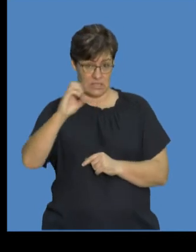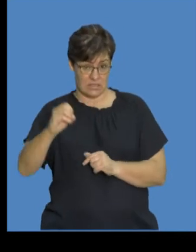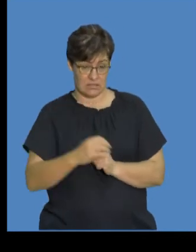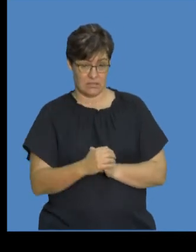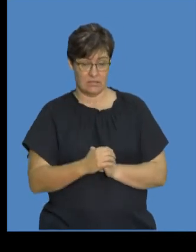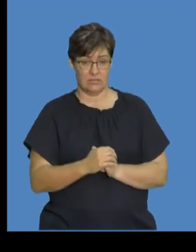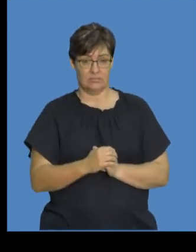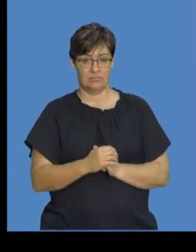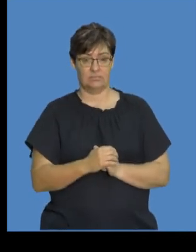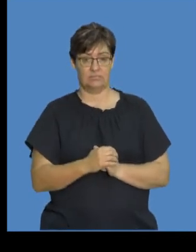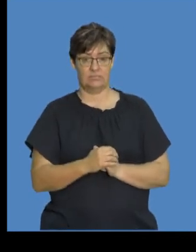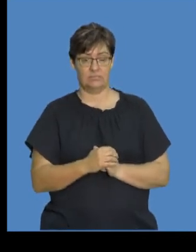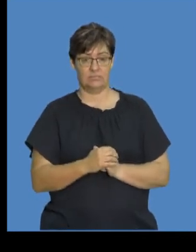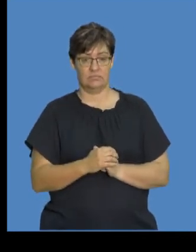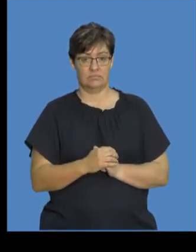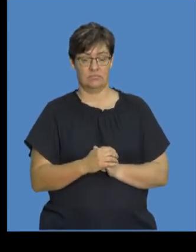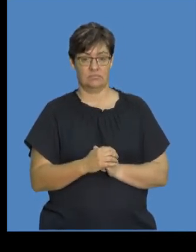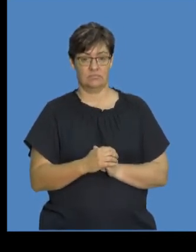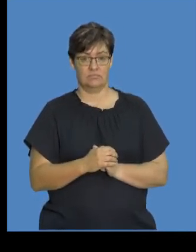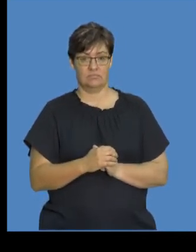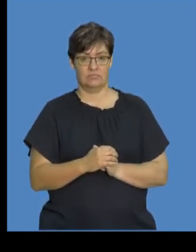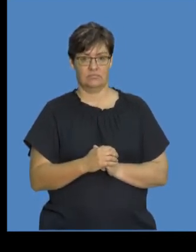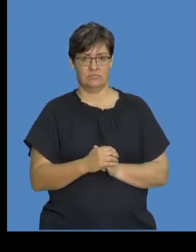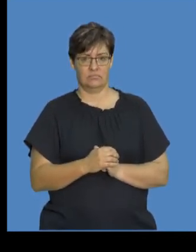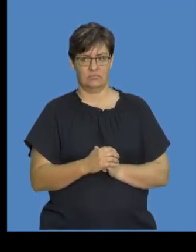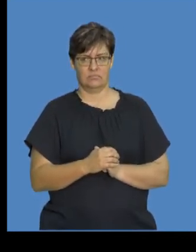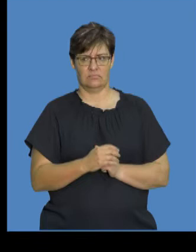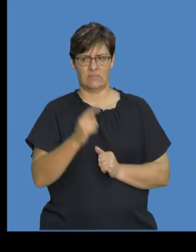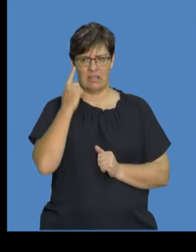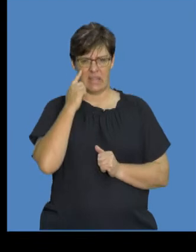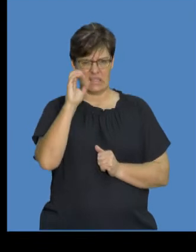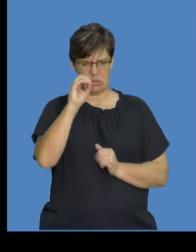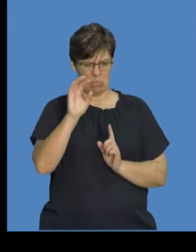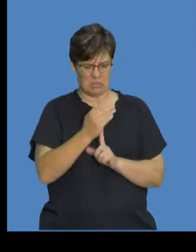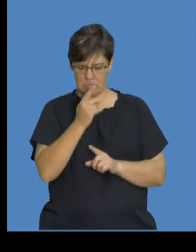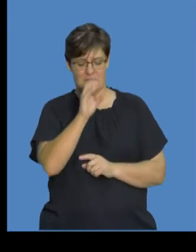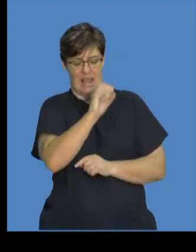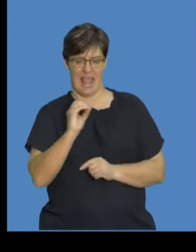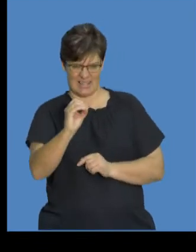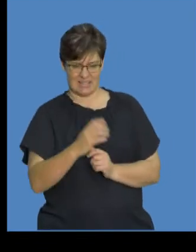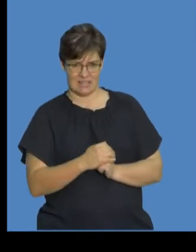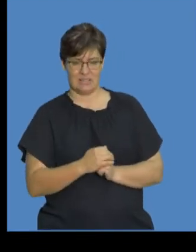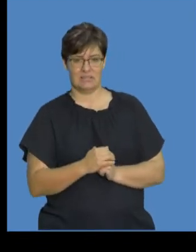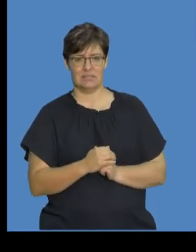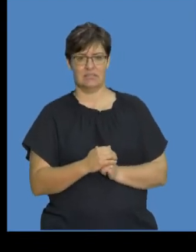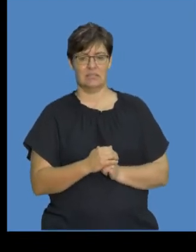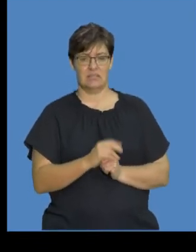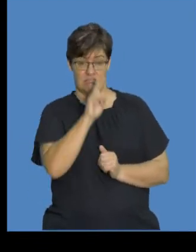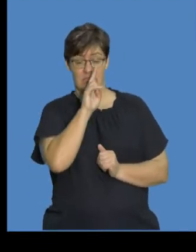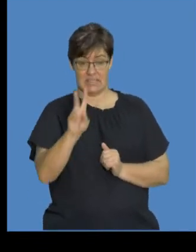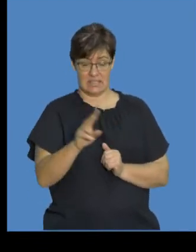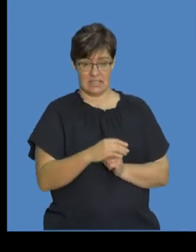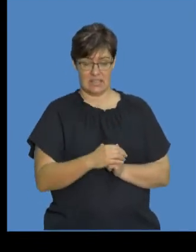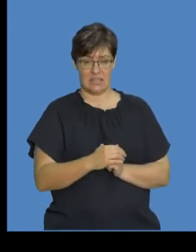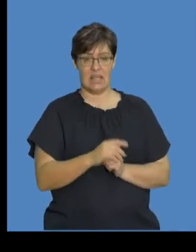12,000, right? I think there's a zero missing there, but we're going to put it in for you. There's the 12,000. You can